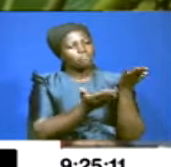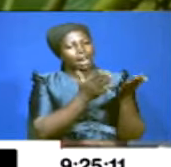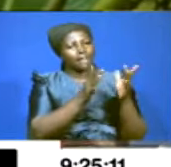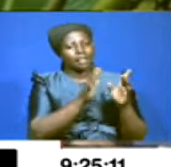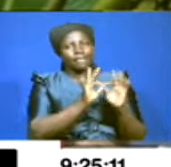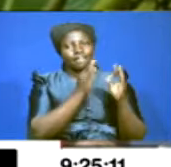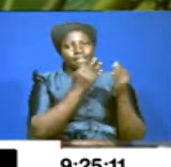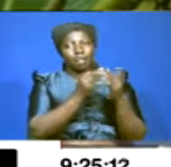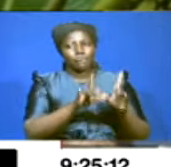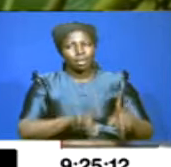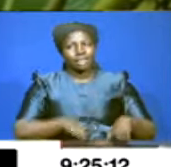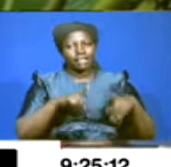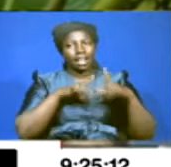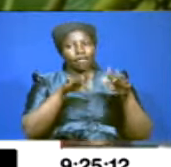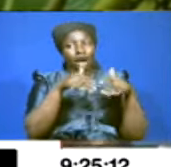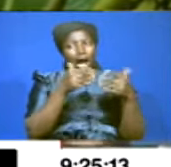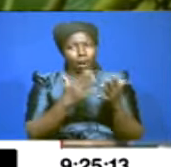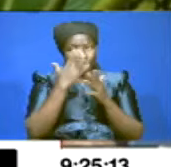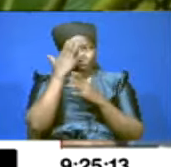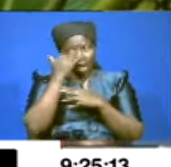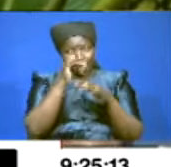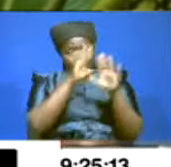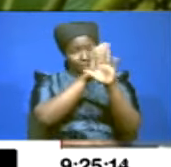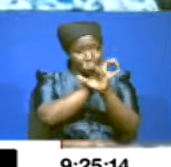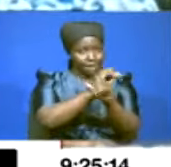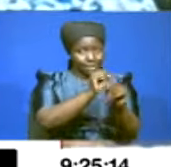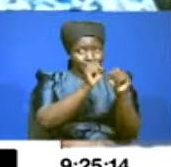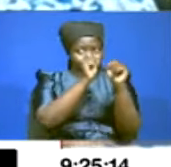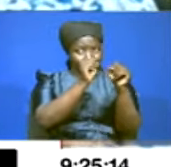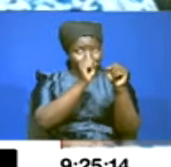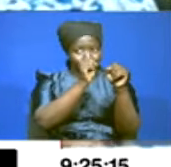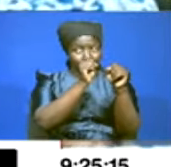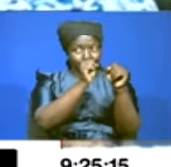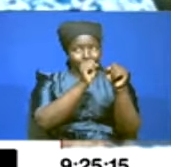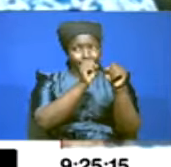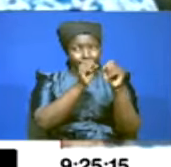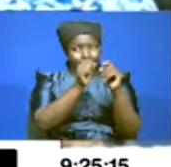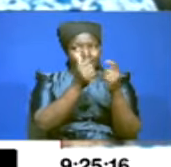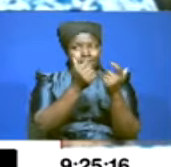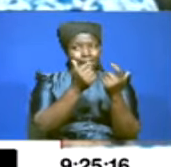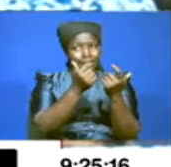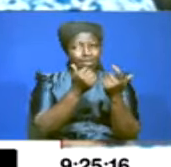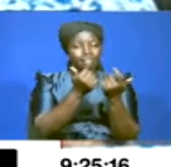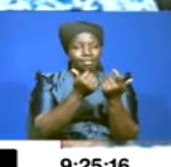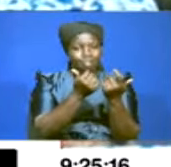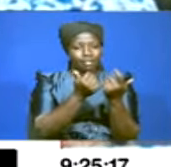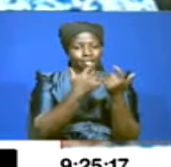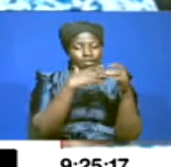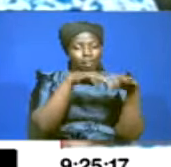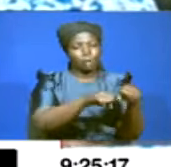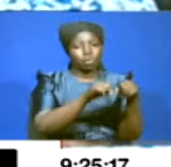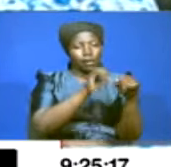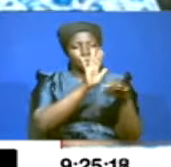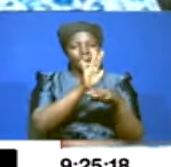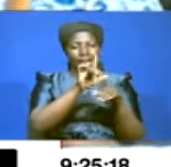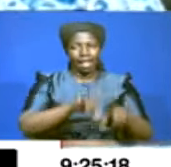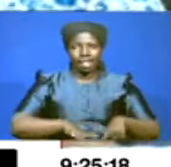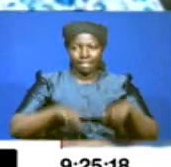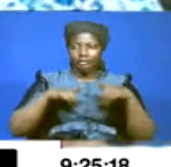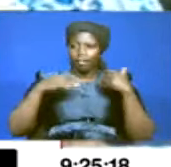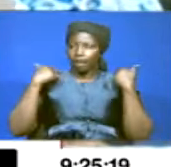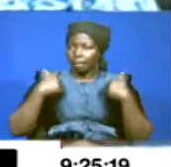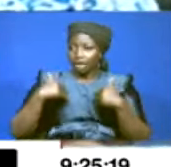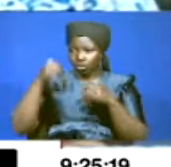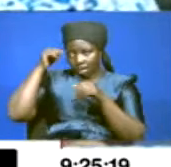Because the presidency actually took your life. I remember one time